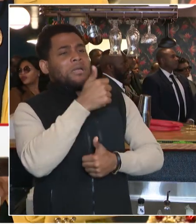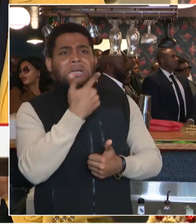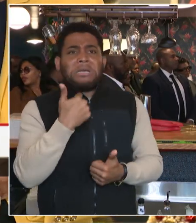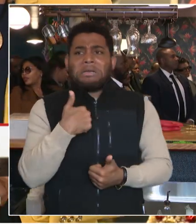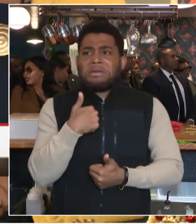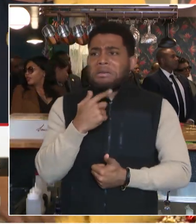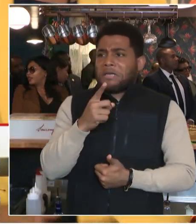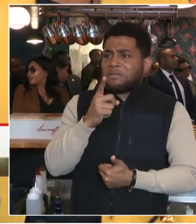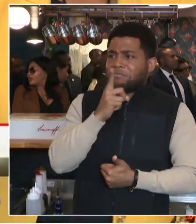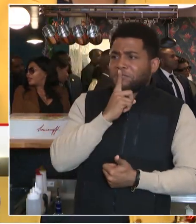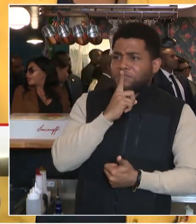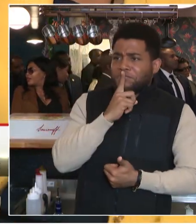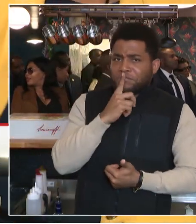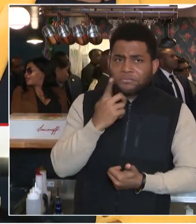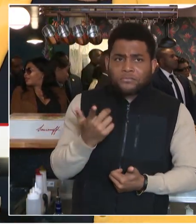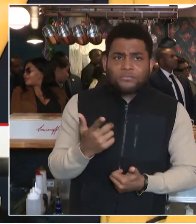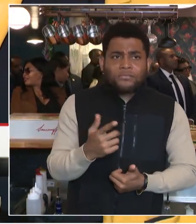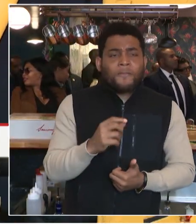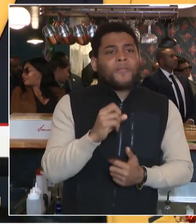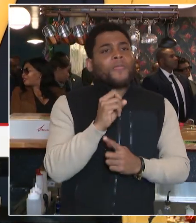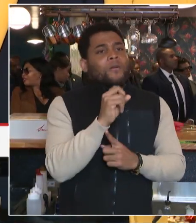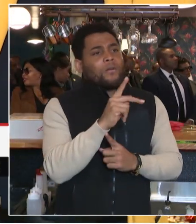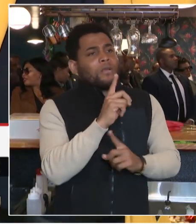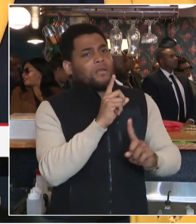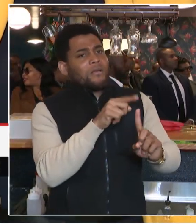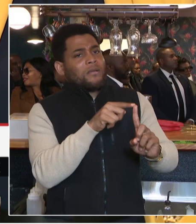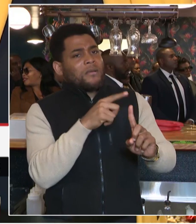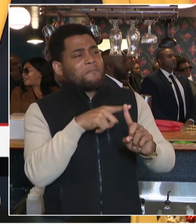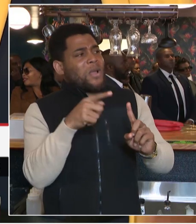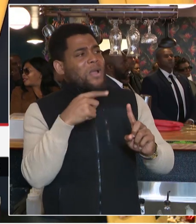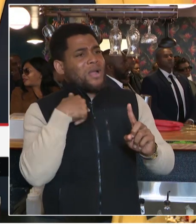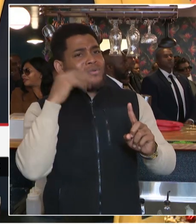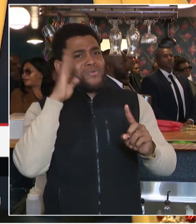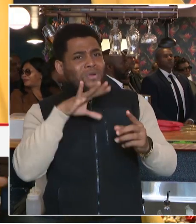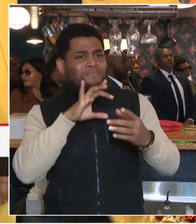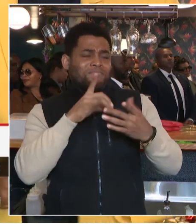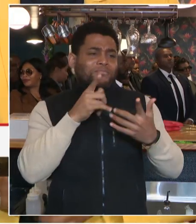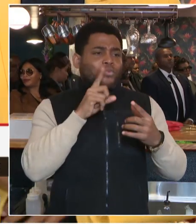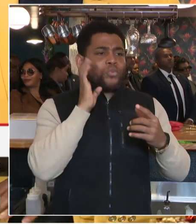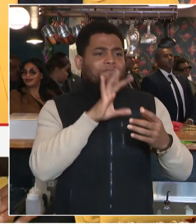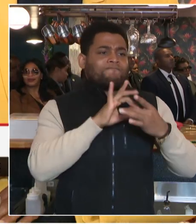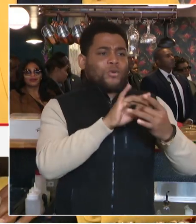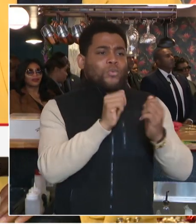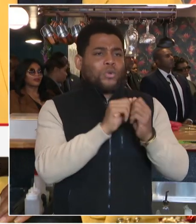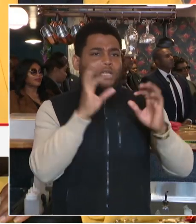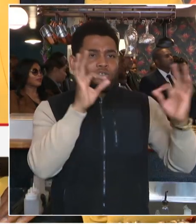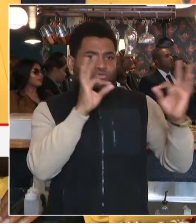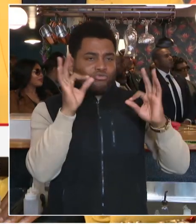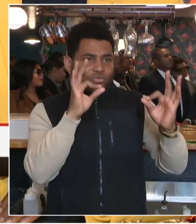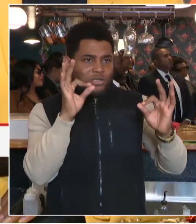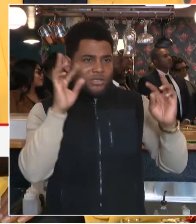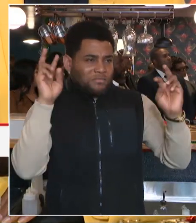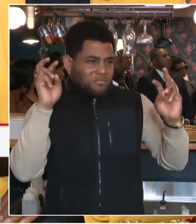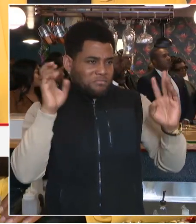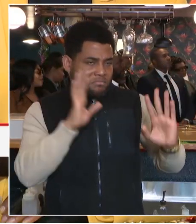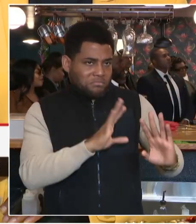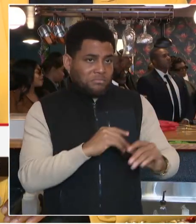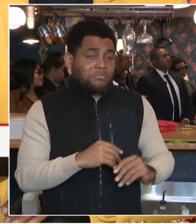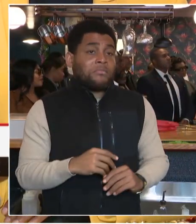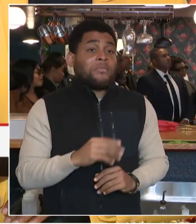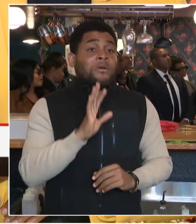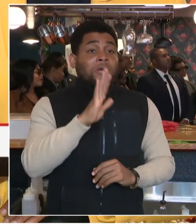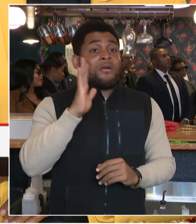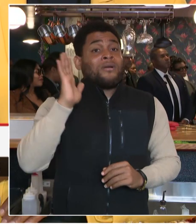just, to the point of distraction, in my various roles, I've had large portfolios, and as the mayor said, it takes a